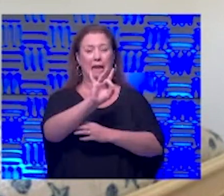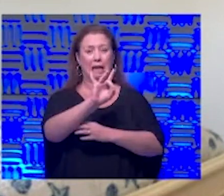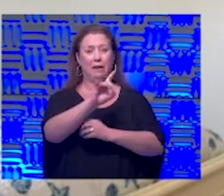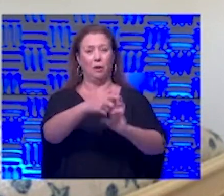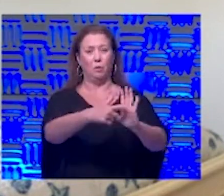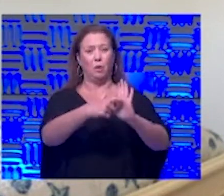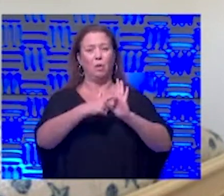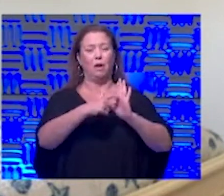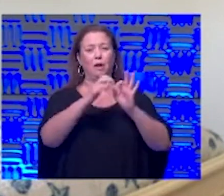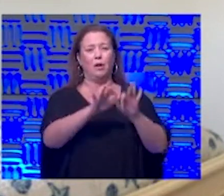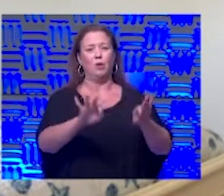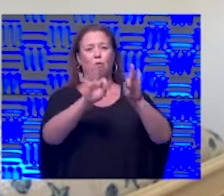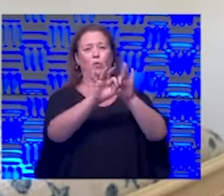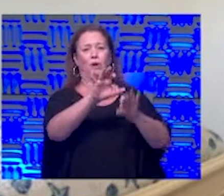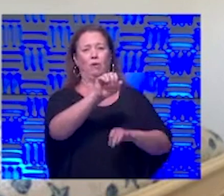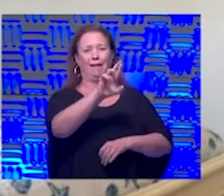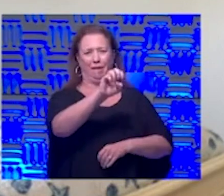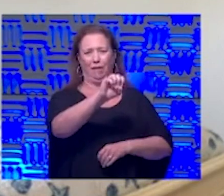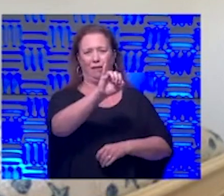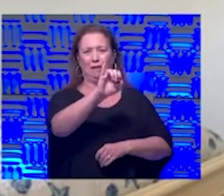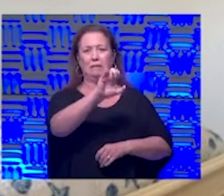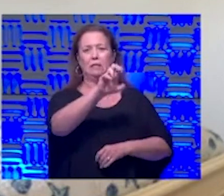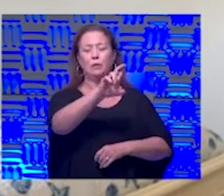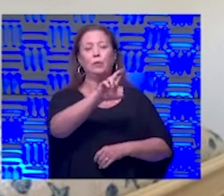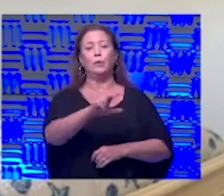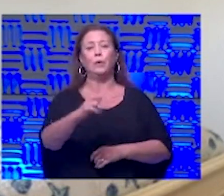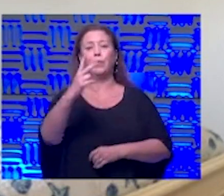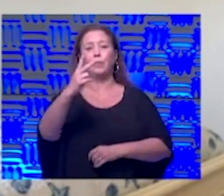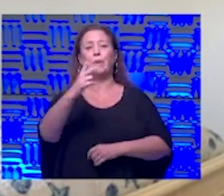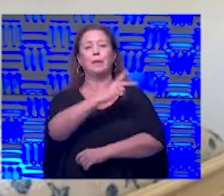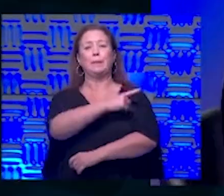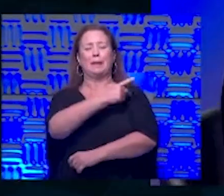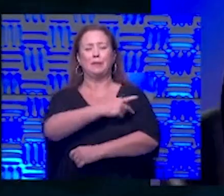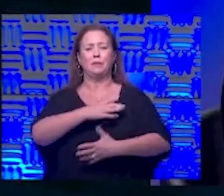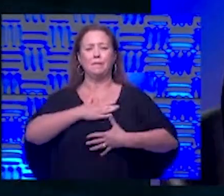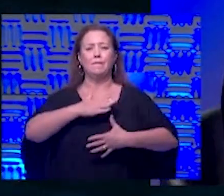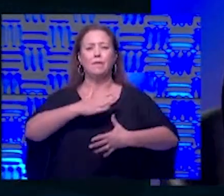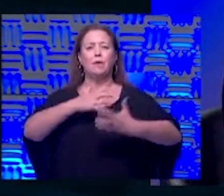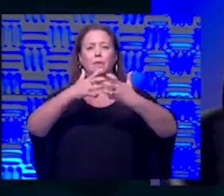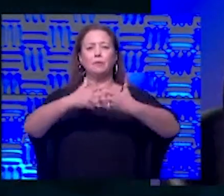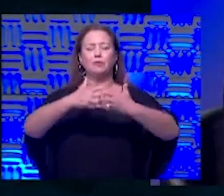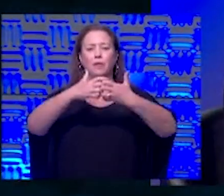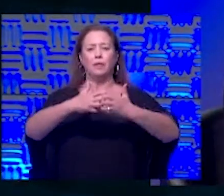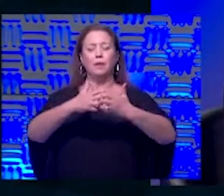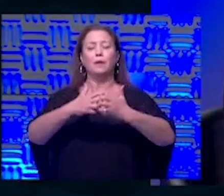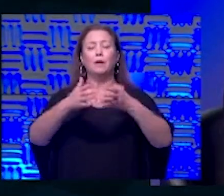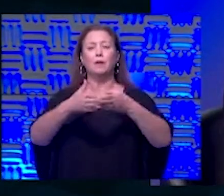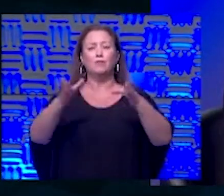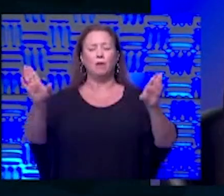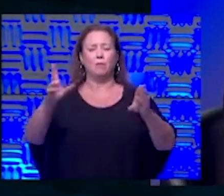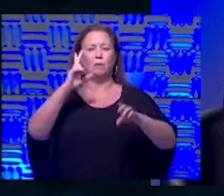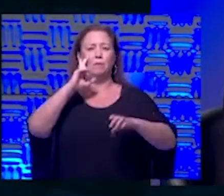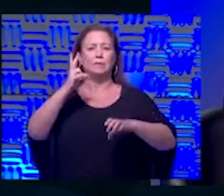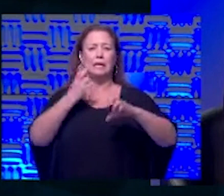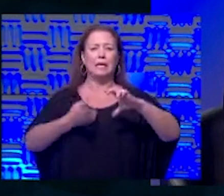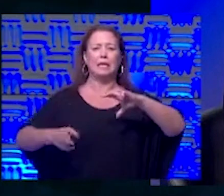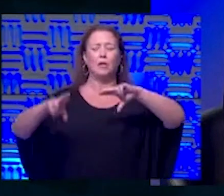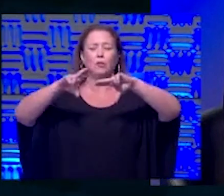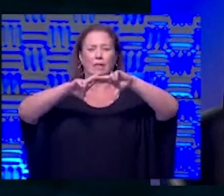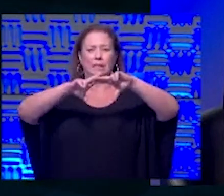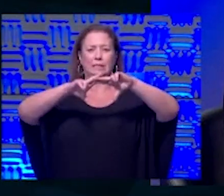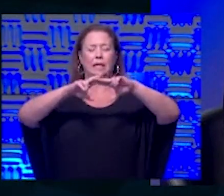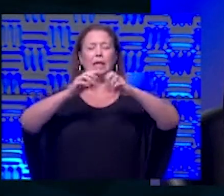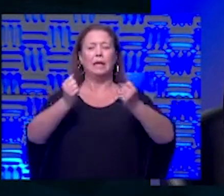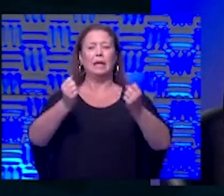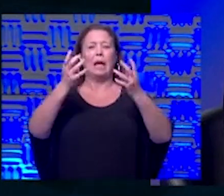requiring critical care services, so ICU, and 3 of those patients are on the vents. Overall, we've also seen an increase in the number